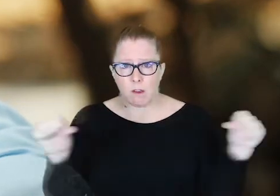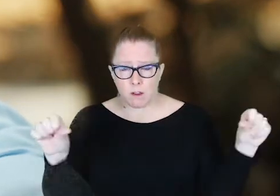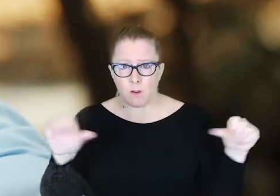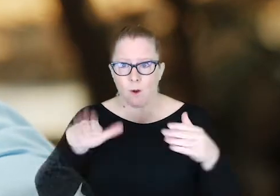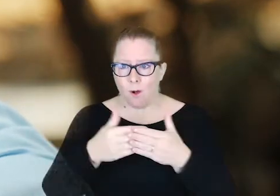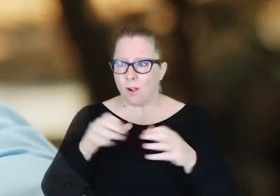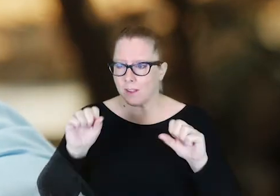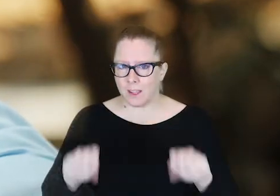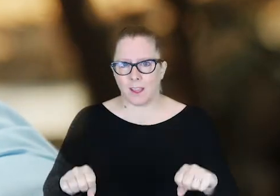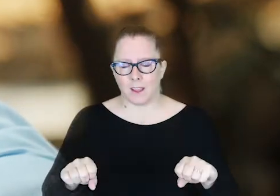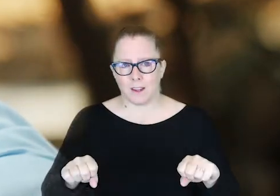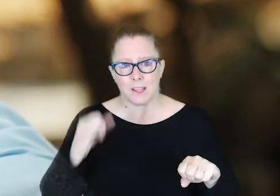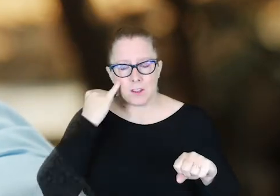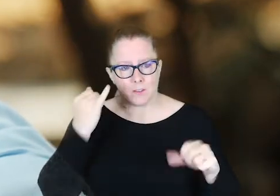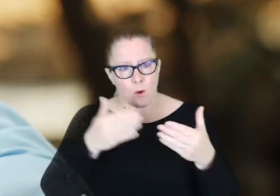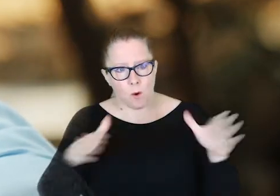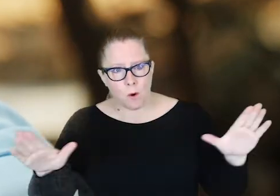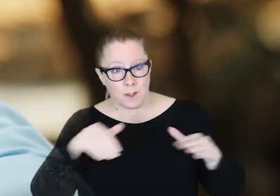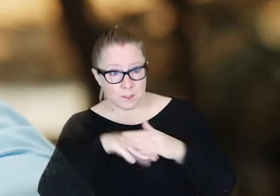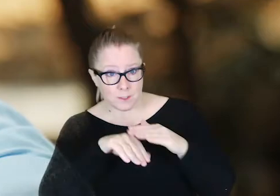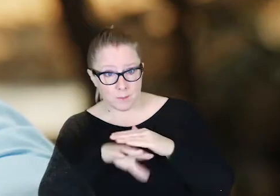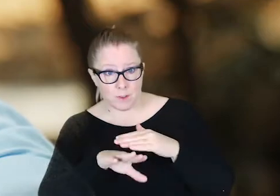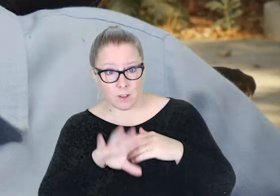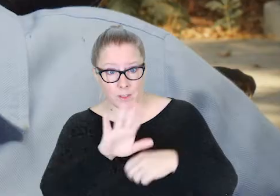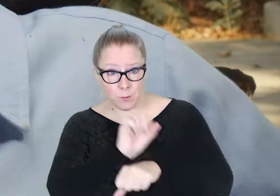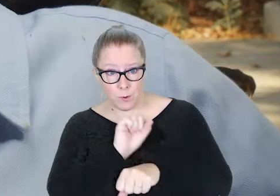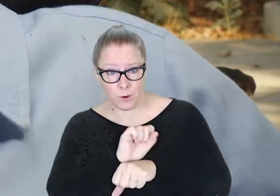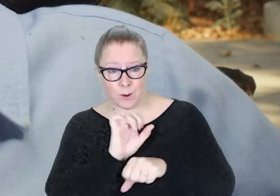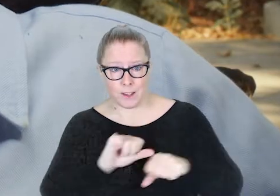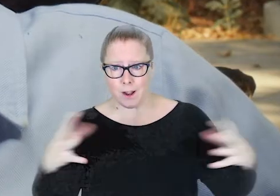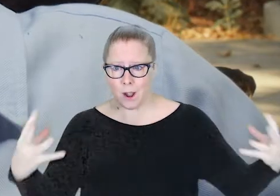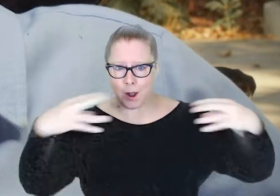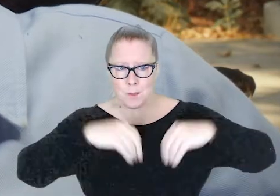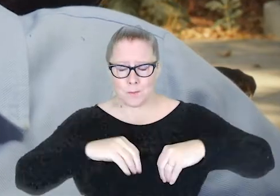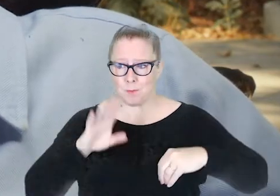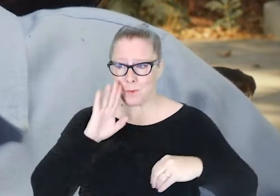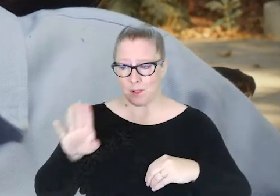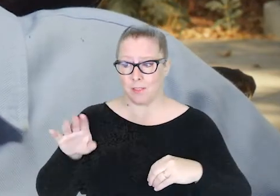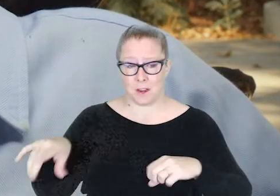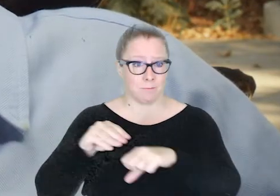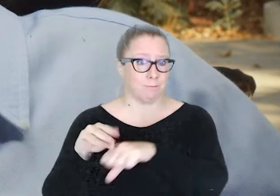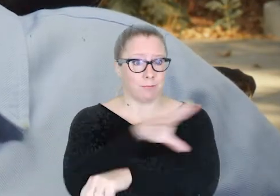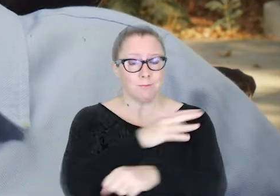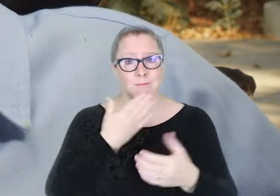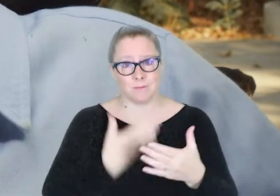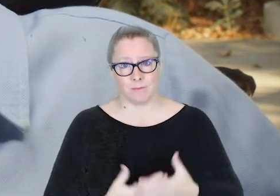impact where they include accessibility into their work. But what really is accessibility?